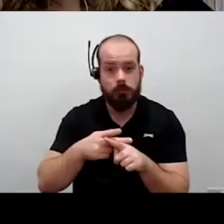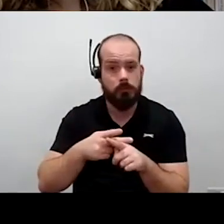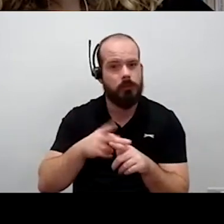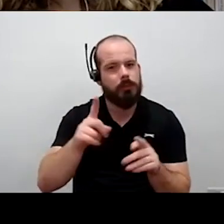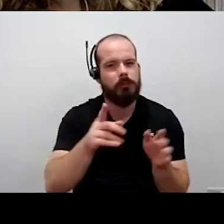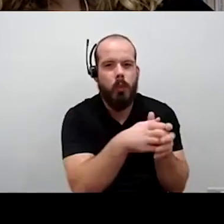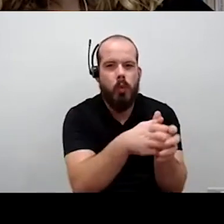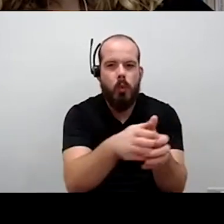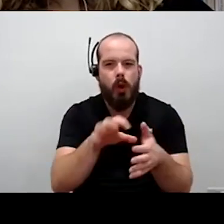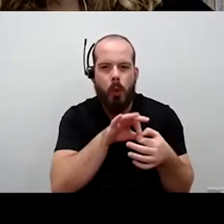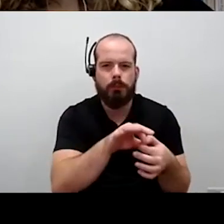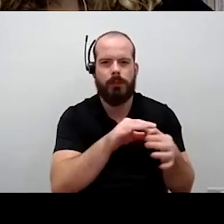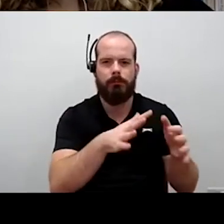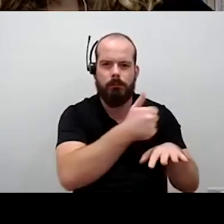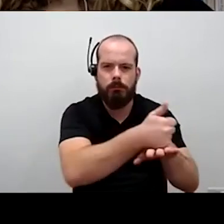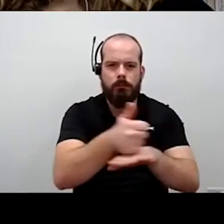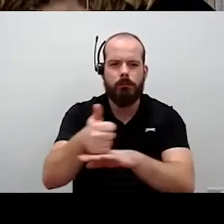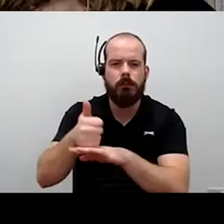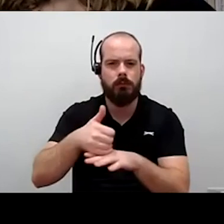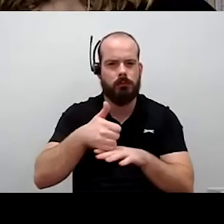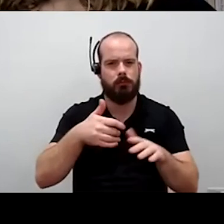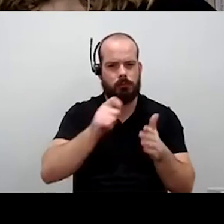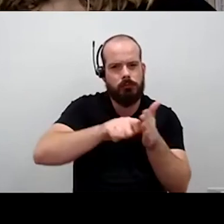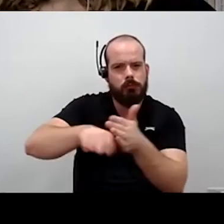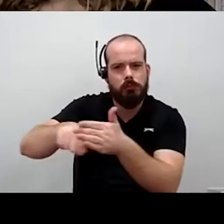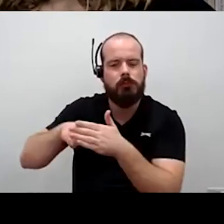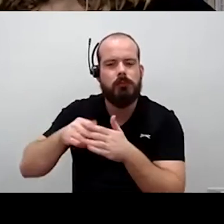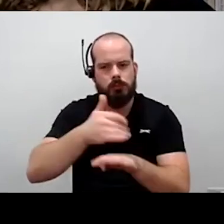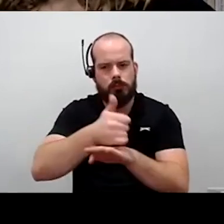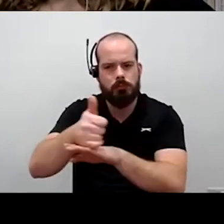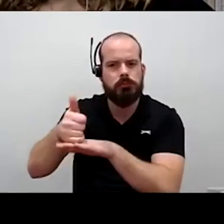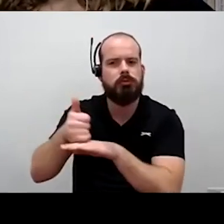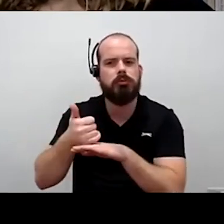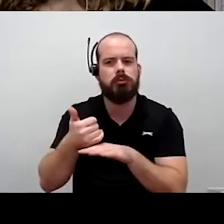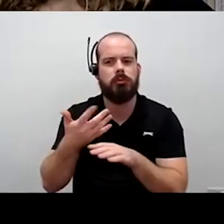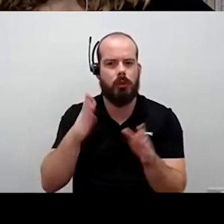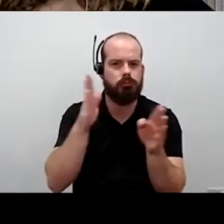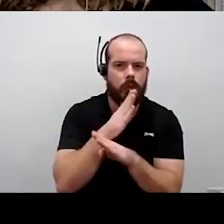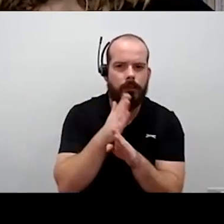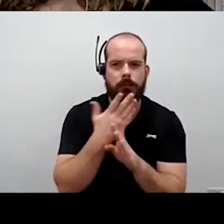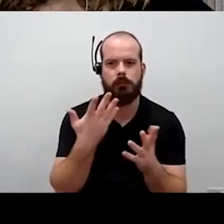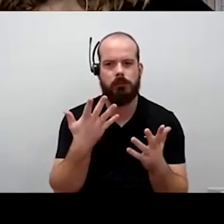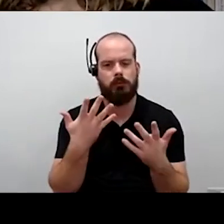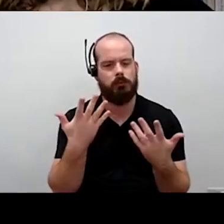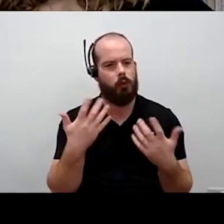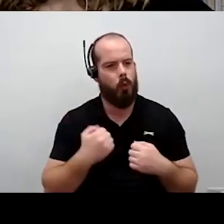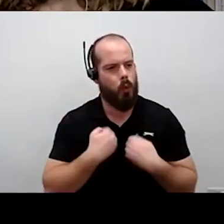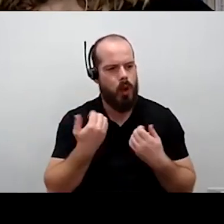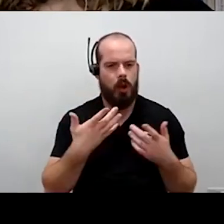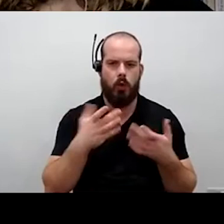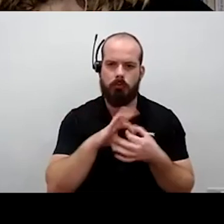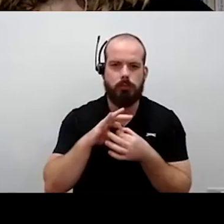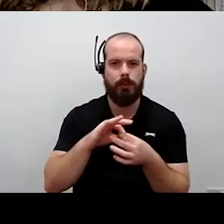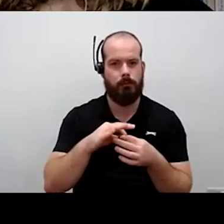small utilities like the rebels that were mentioned, by private owners, cooperatives, and so.